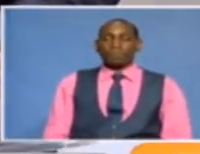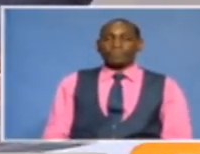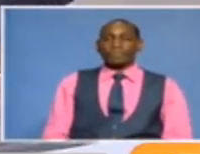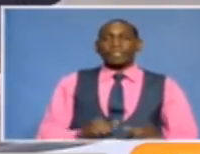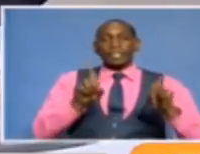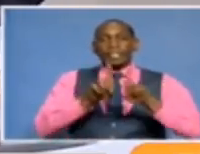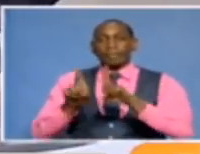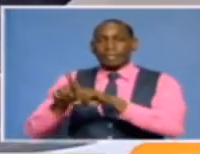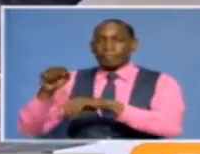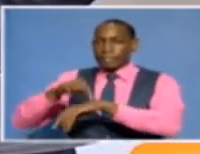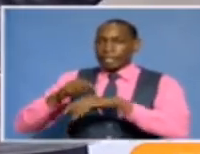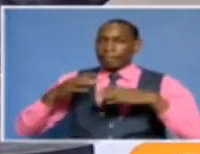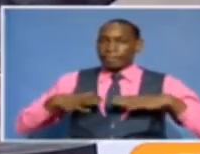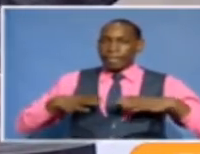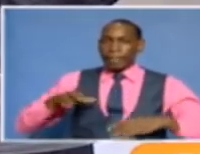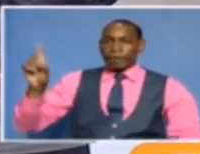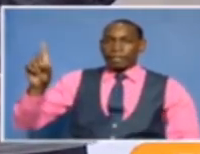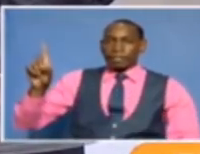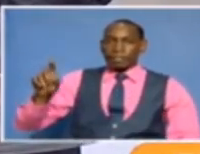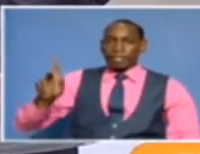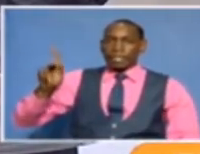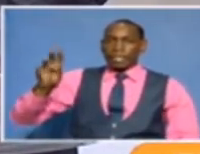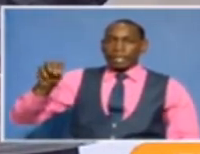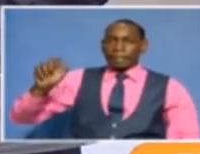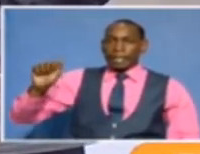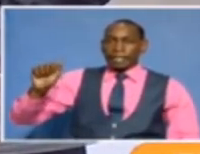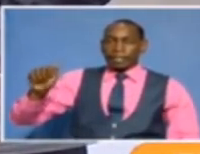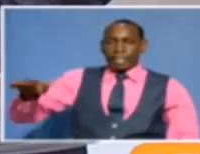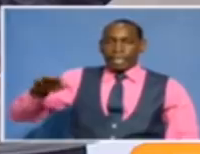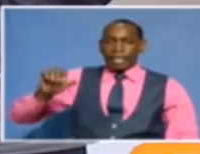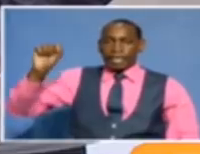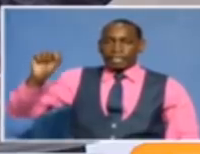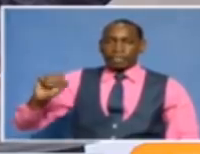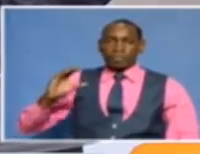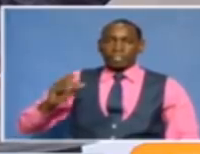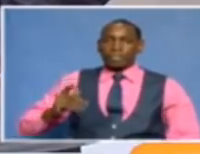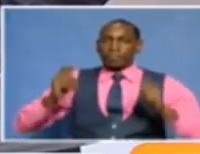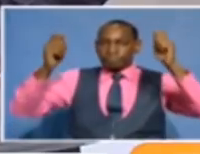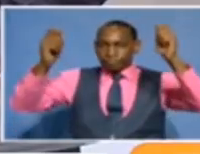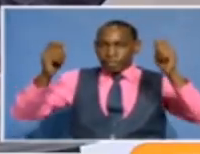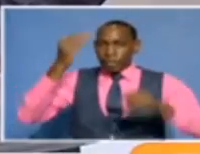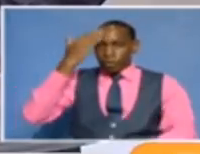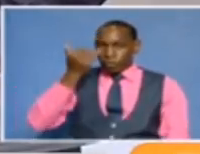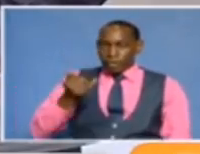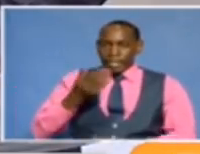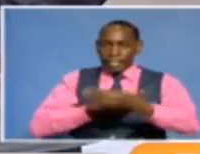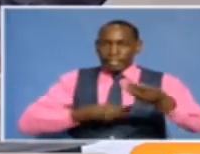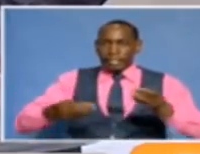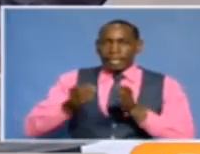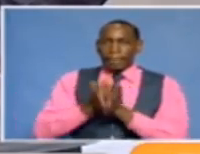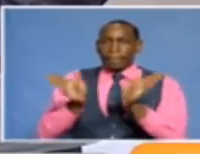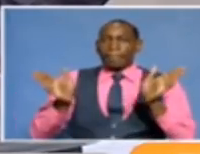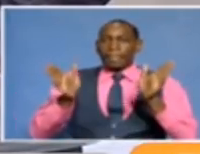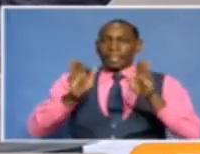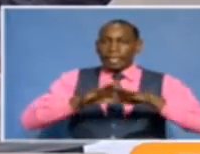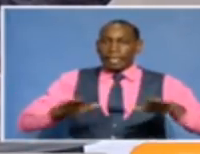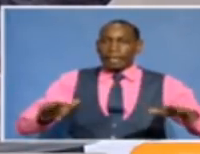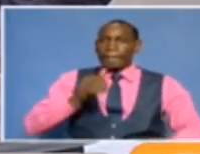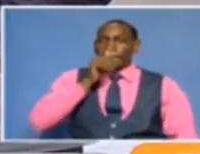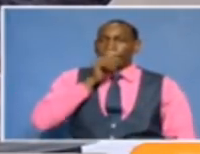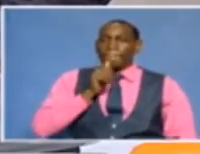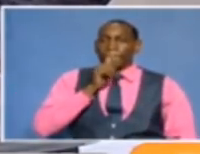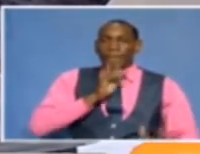Now, at the same time, residents of Nairobi's KMA estate, South C, are up in arms over the alleged sale of a public utility land to a